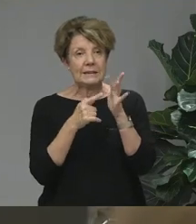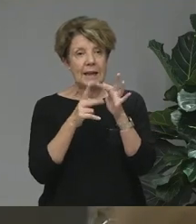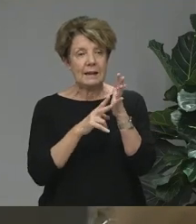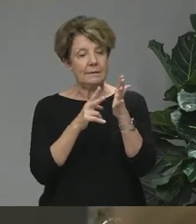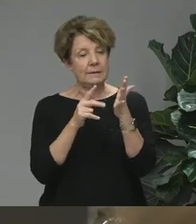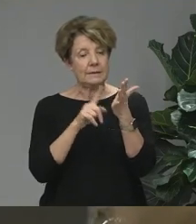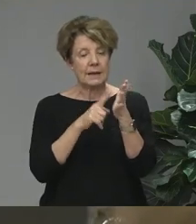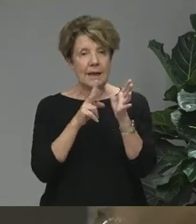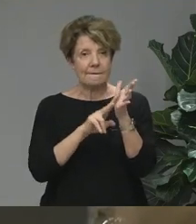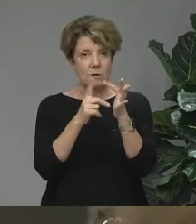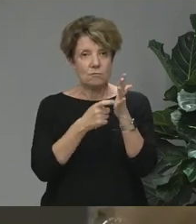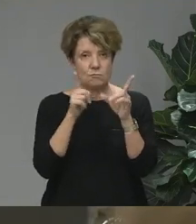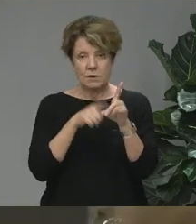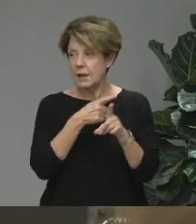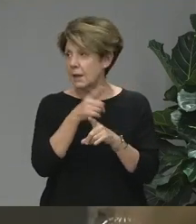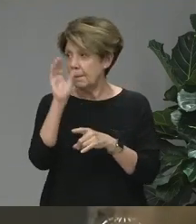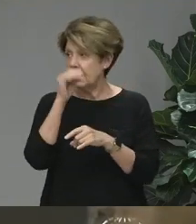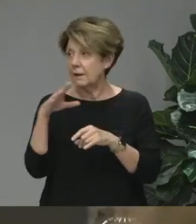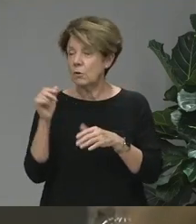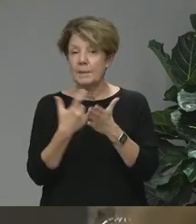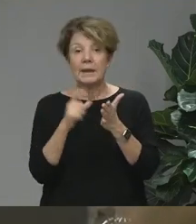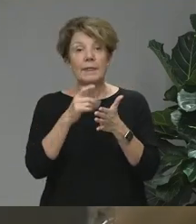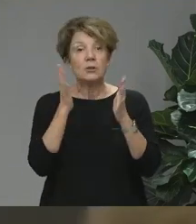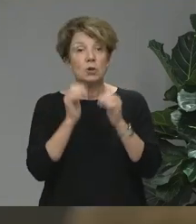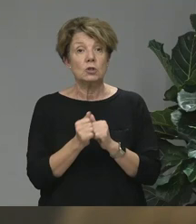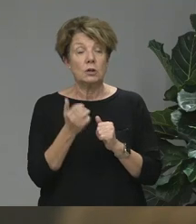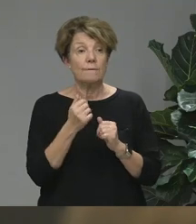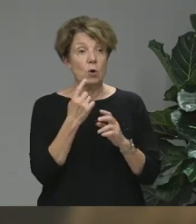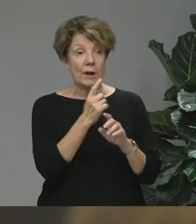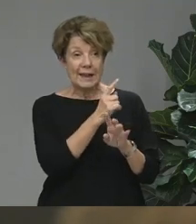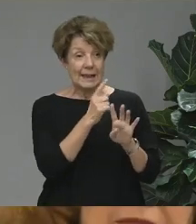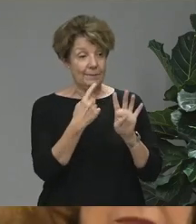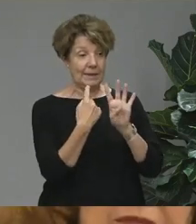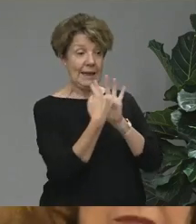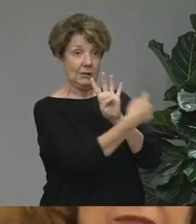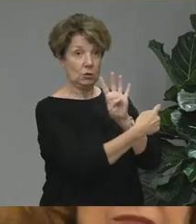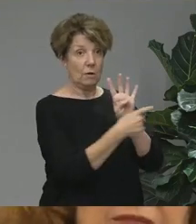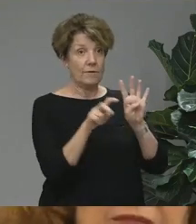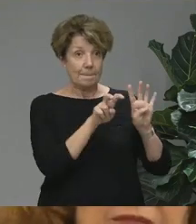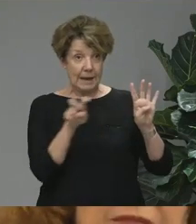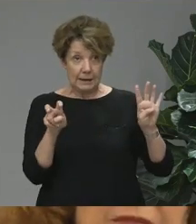My question is to each of the panellists to give an answer.